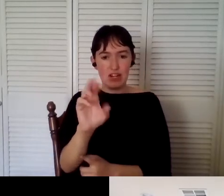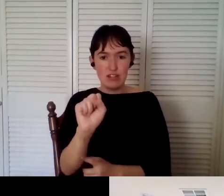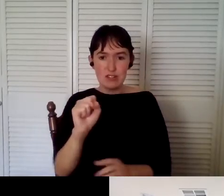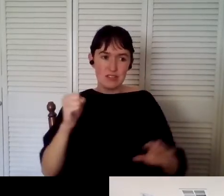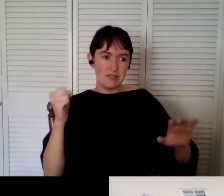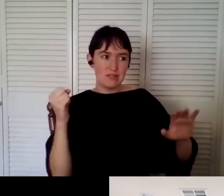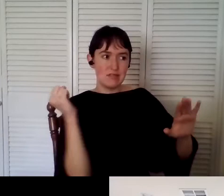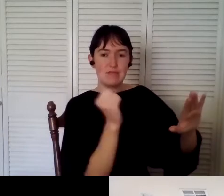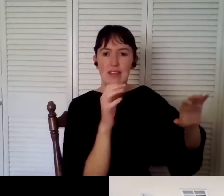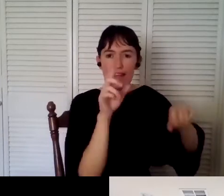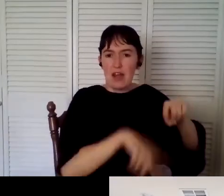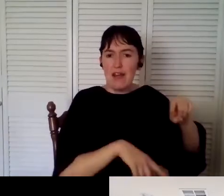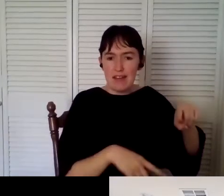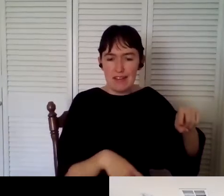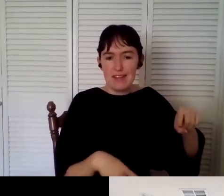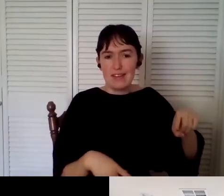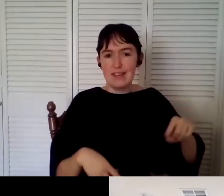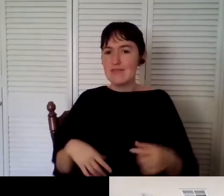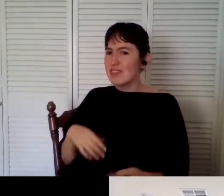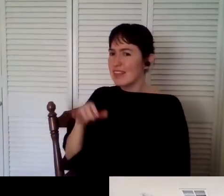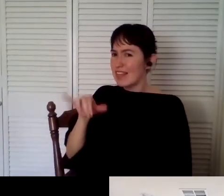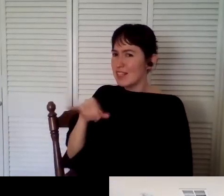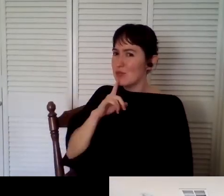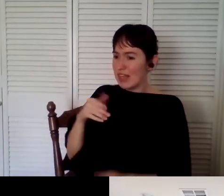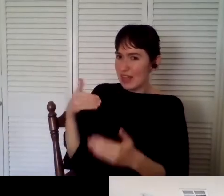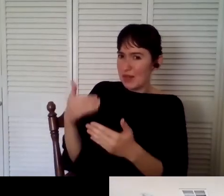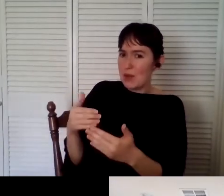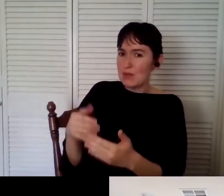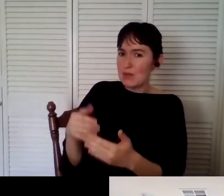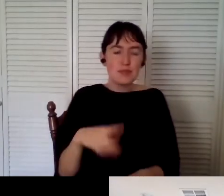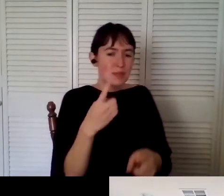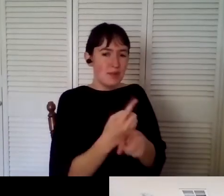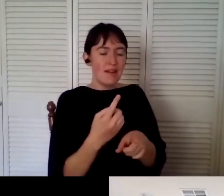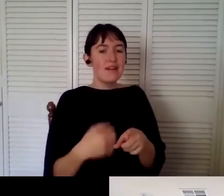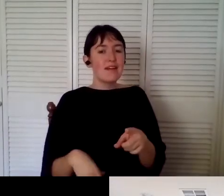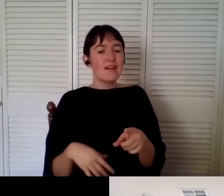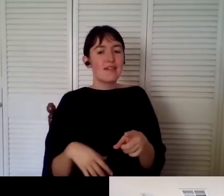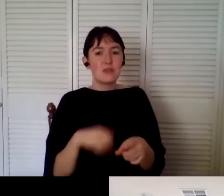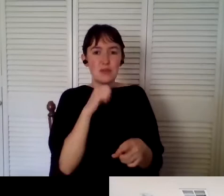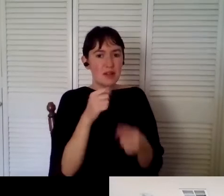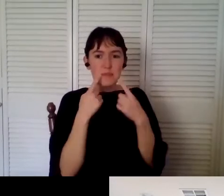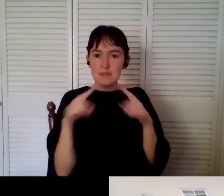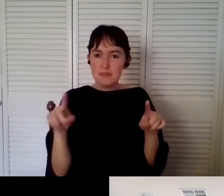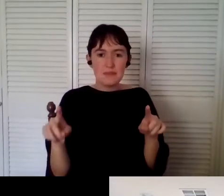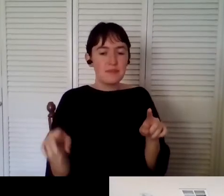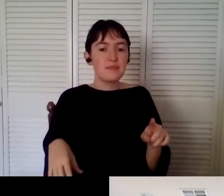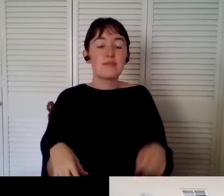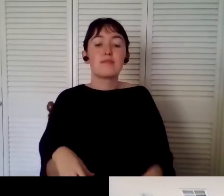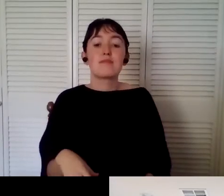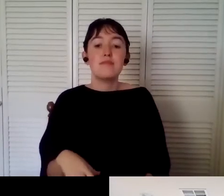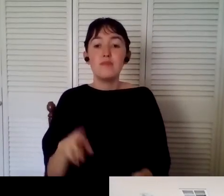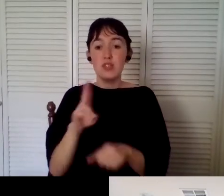useless. They did this experiment in 2019 at the University College of London, where they